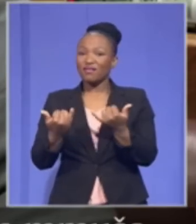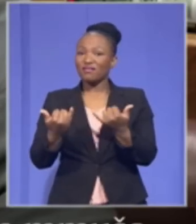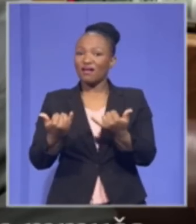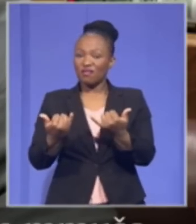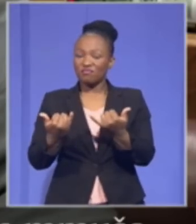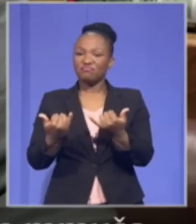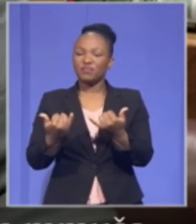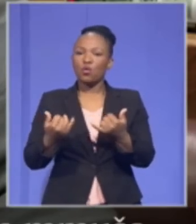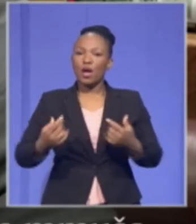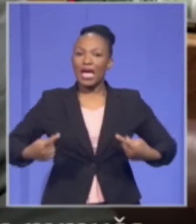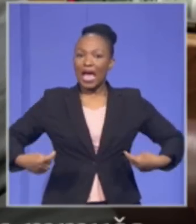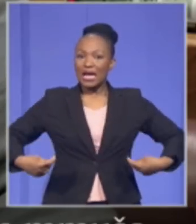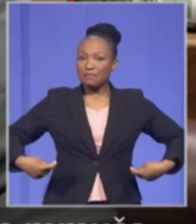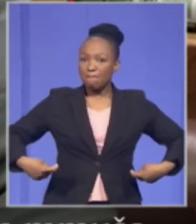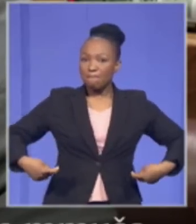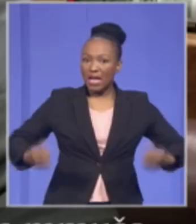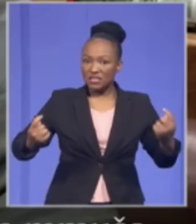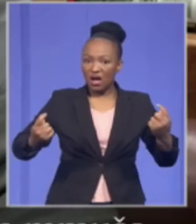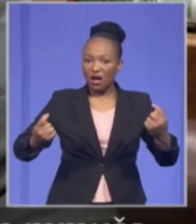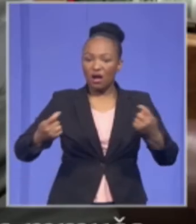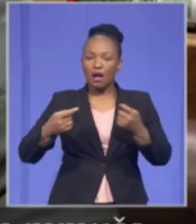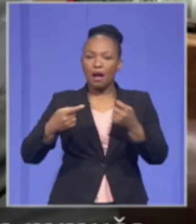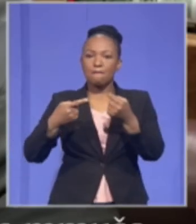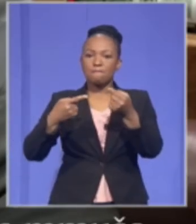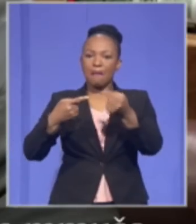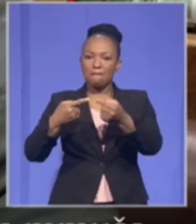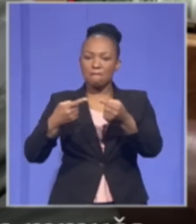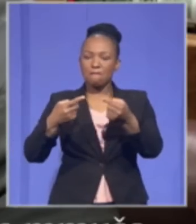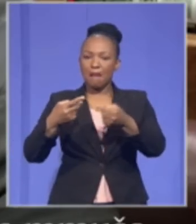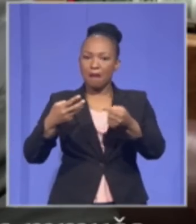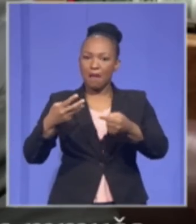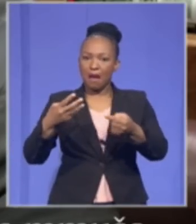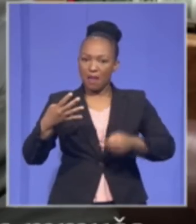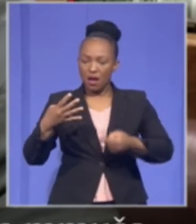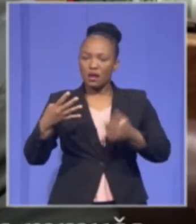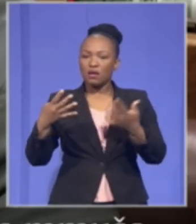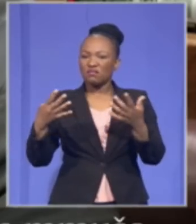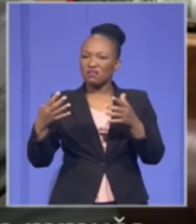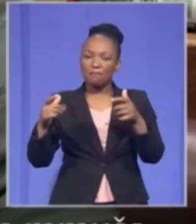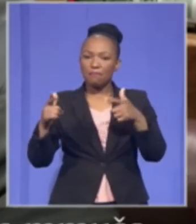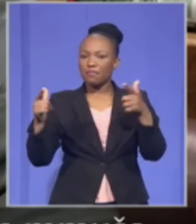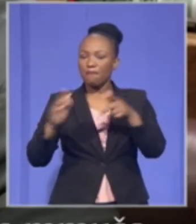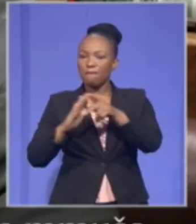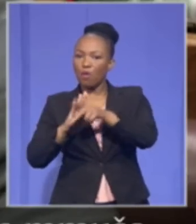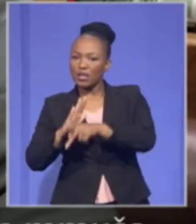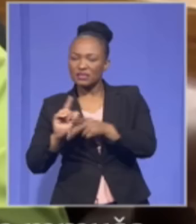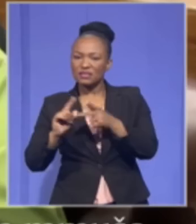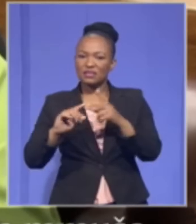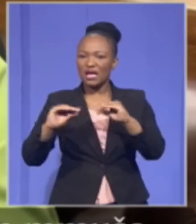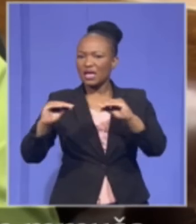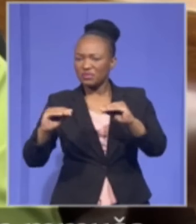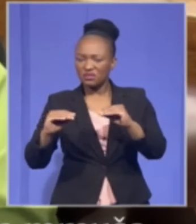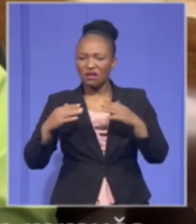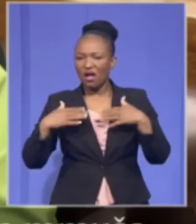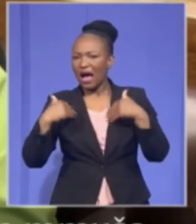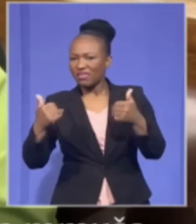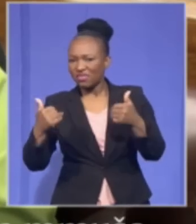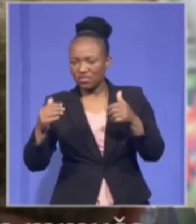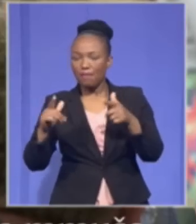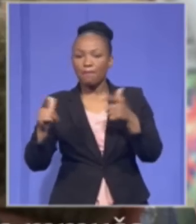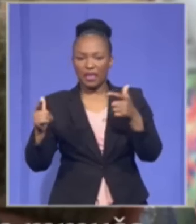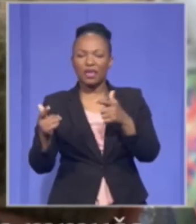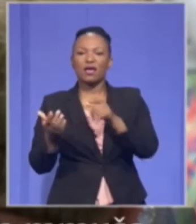expenditure per items, debts because are bigger than anything, are bigger than police, are bigger than education, are bigger than health.